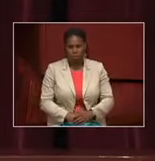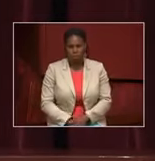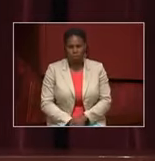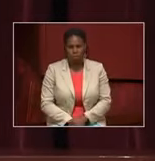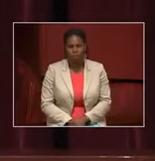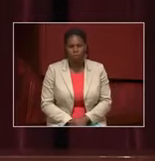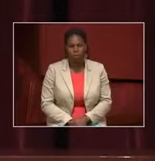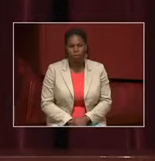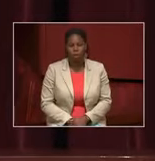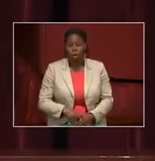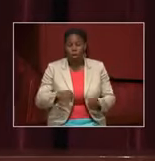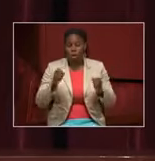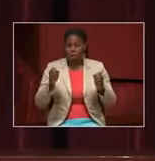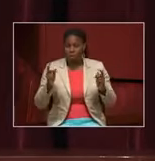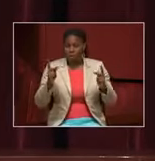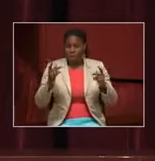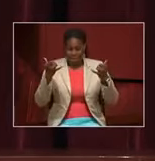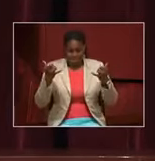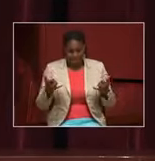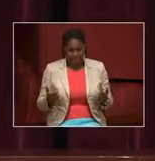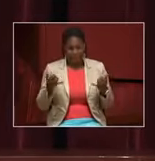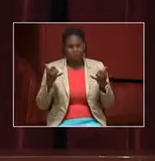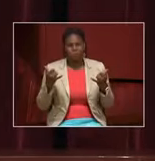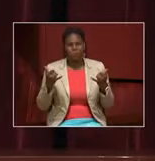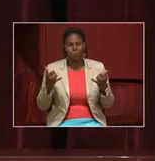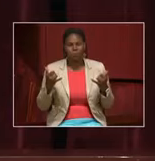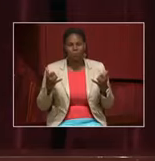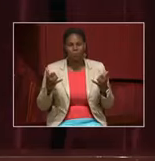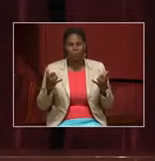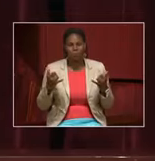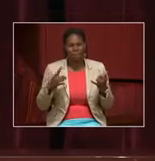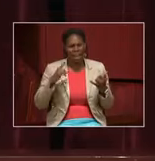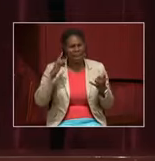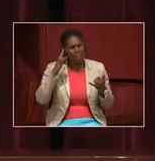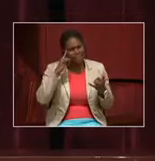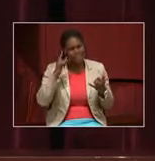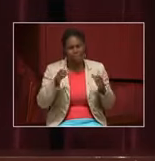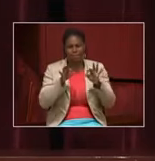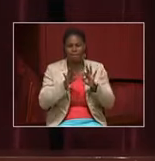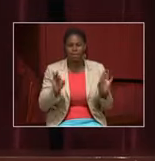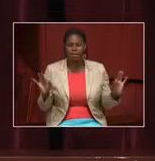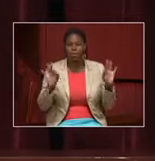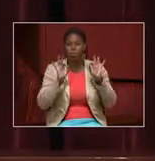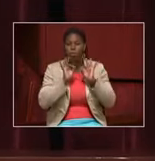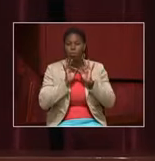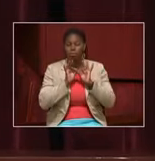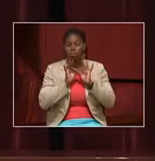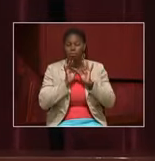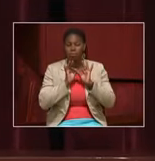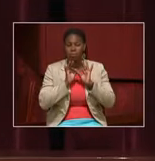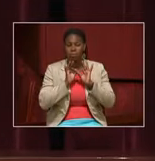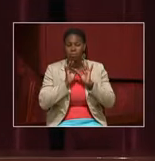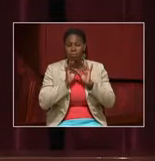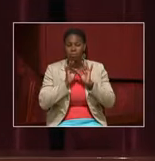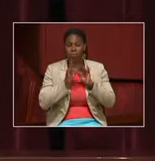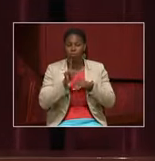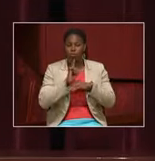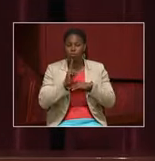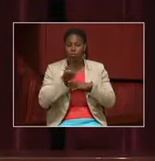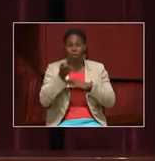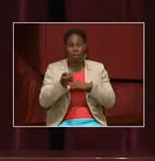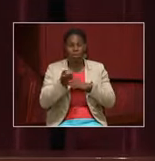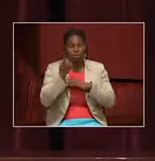Okay, let's get started. I think it's important to understand the National